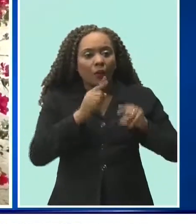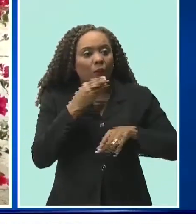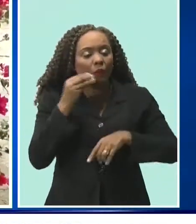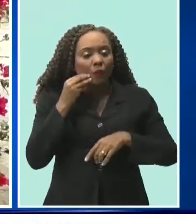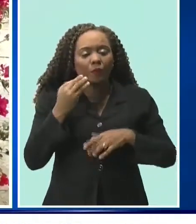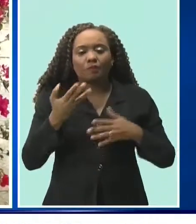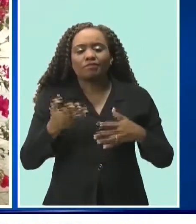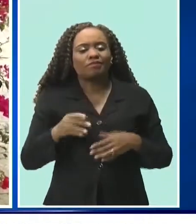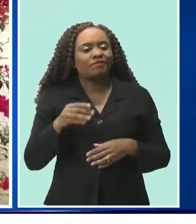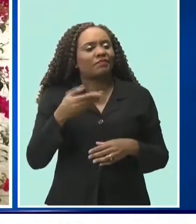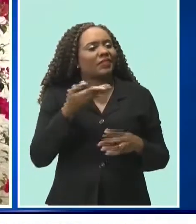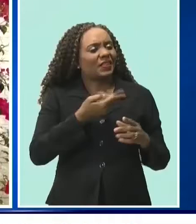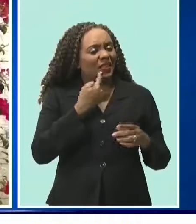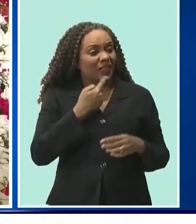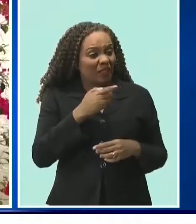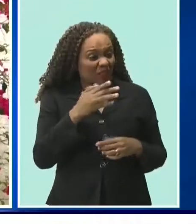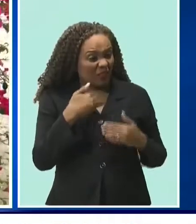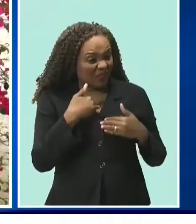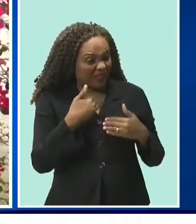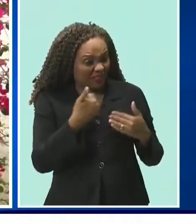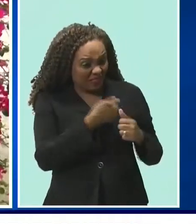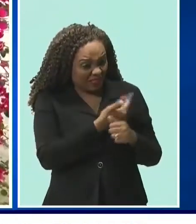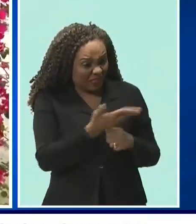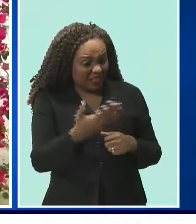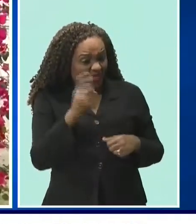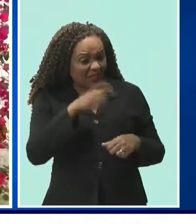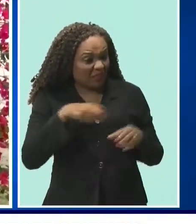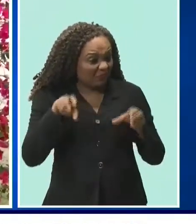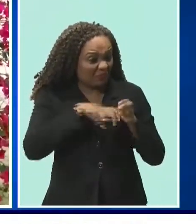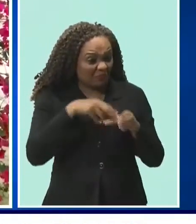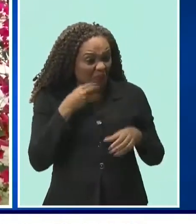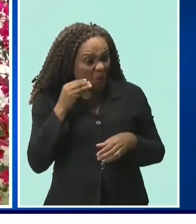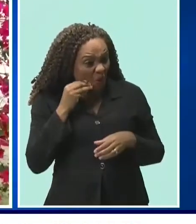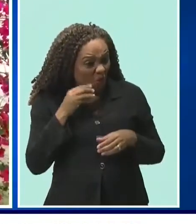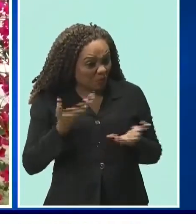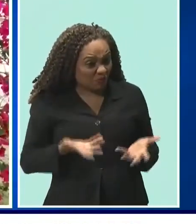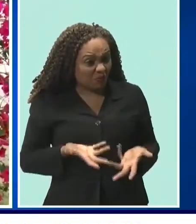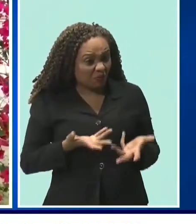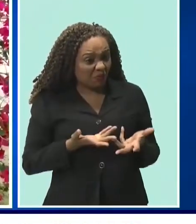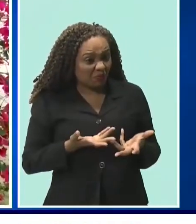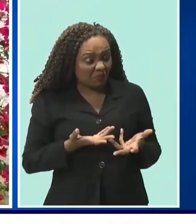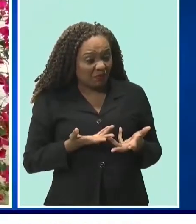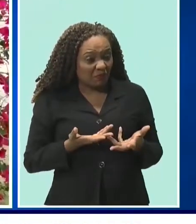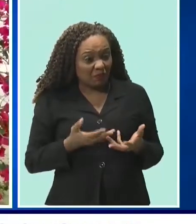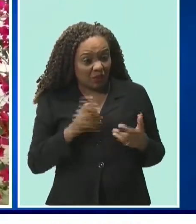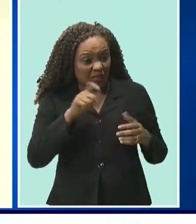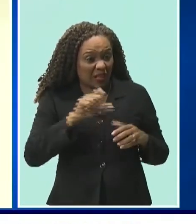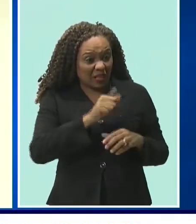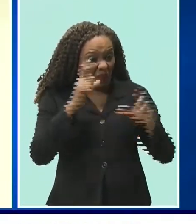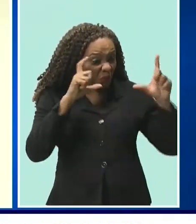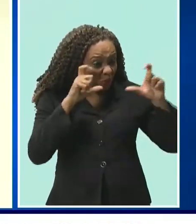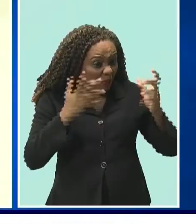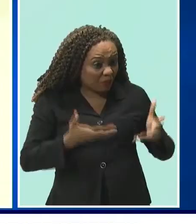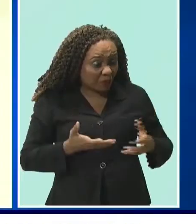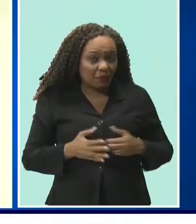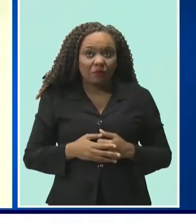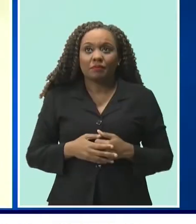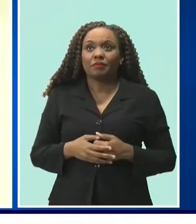always there. You got the shot, right? You need anything? You need a ride home? That was the sort of person that Christoph was. It really has